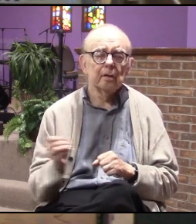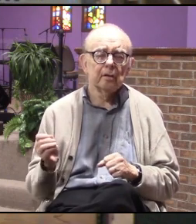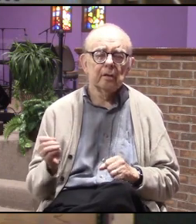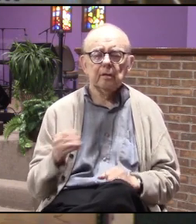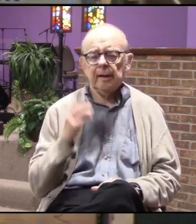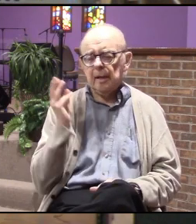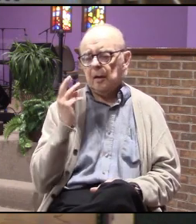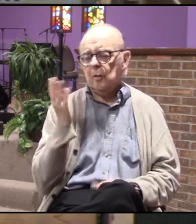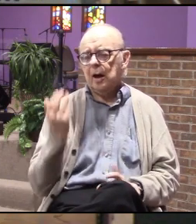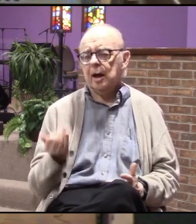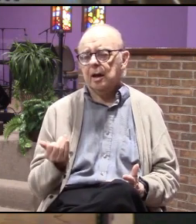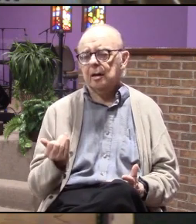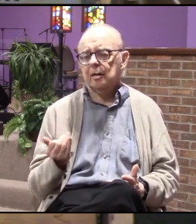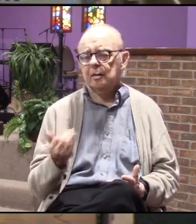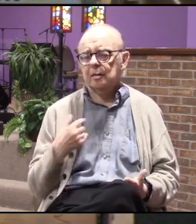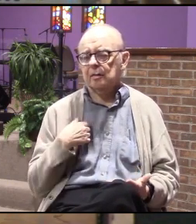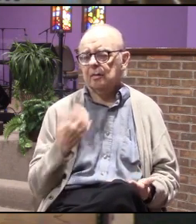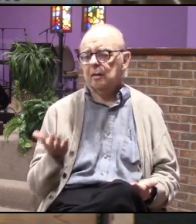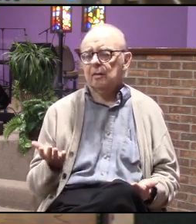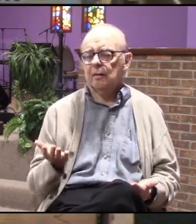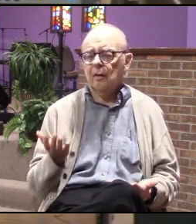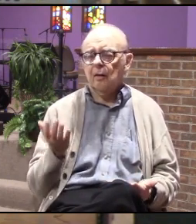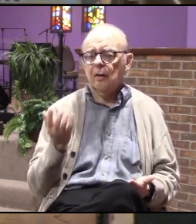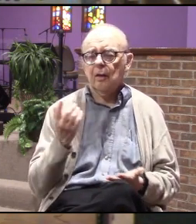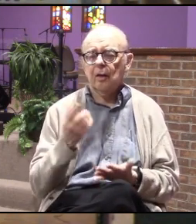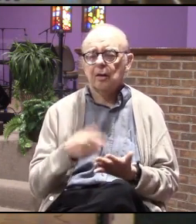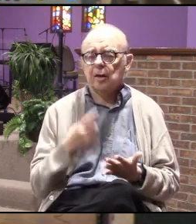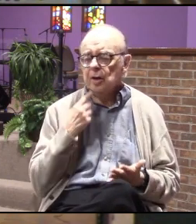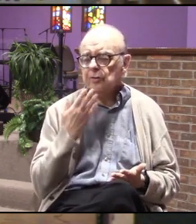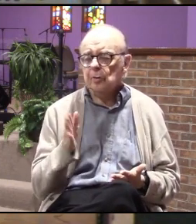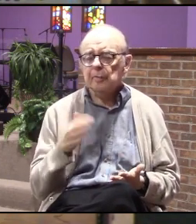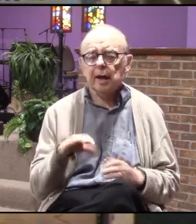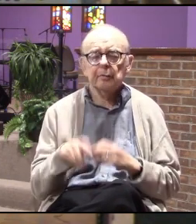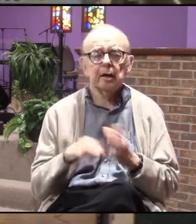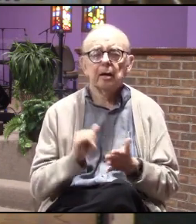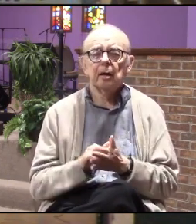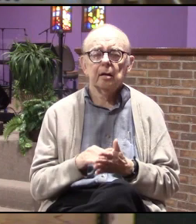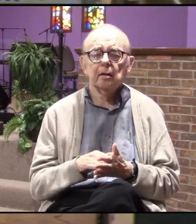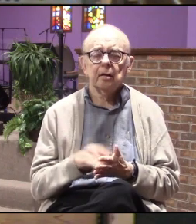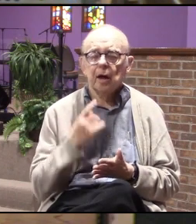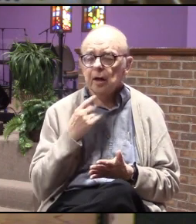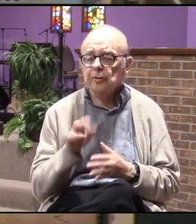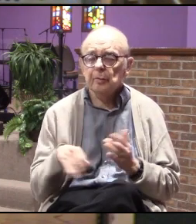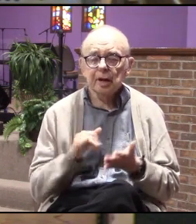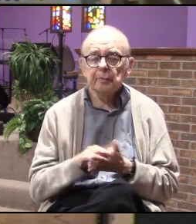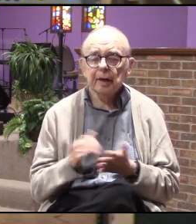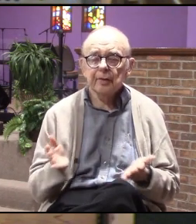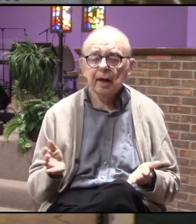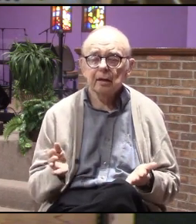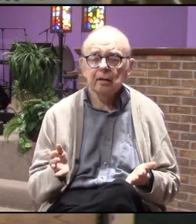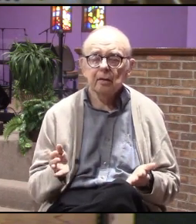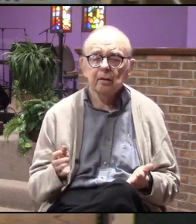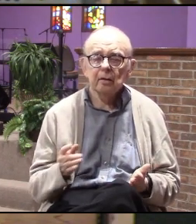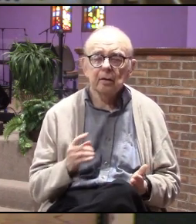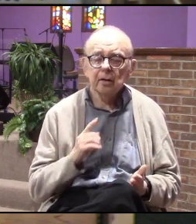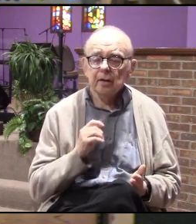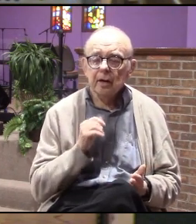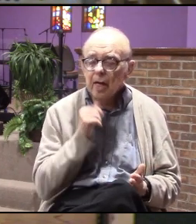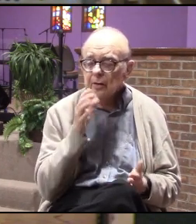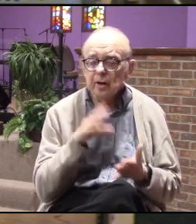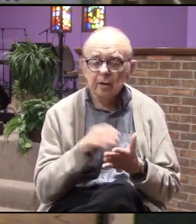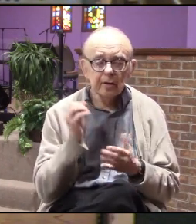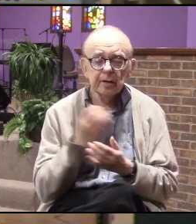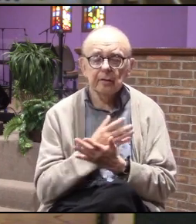And they're wondering, okay, so why? What's so bad about that? Well, what's so bad about that is they're not